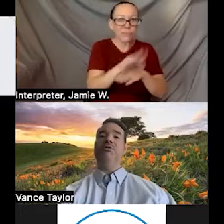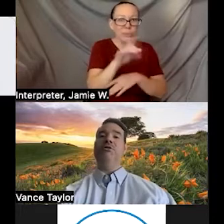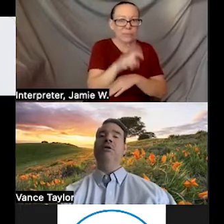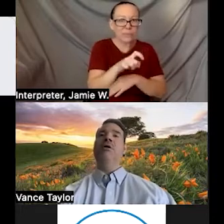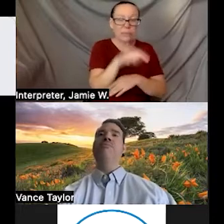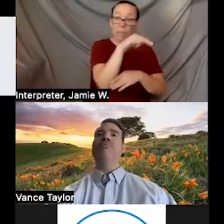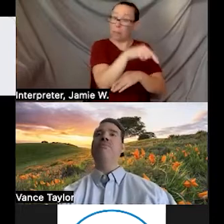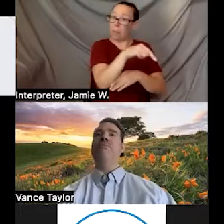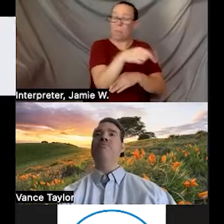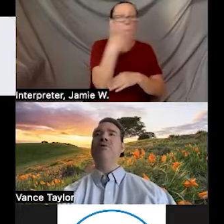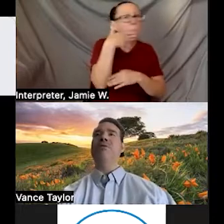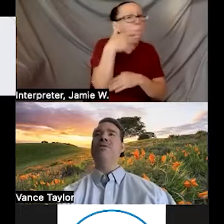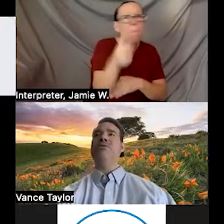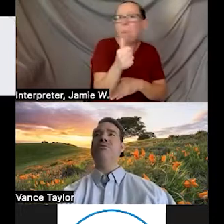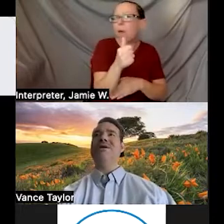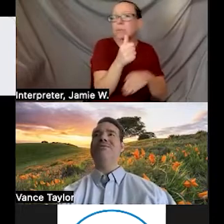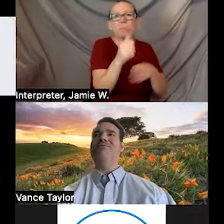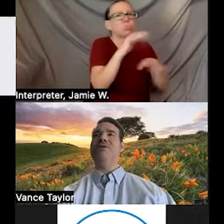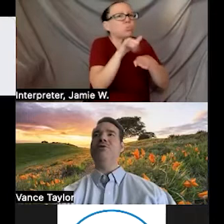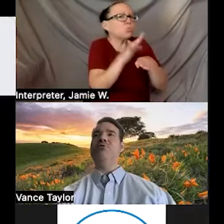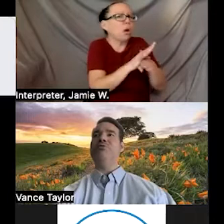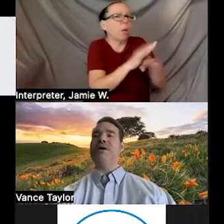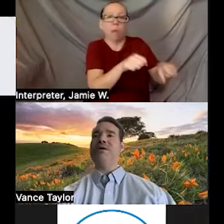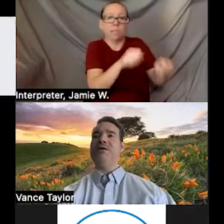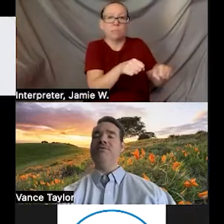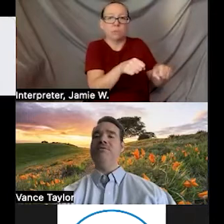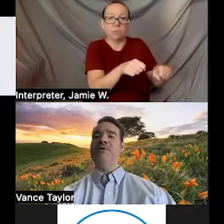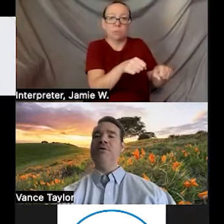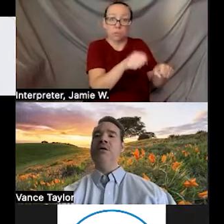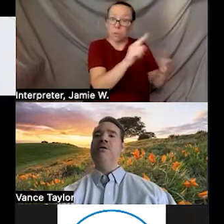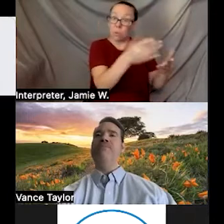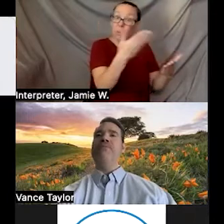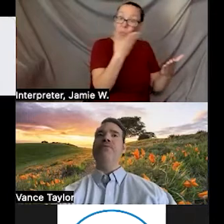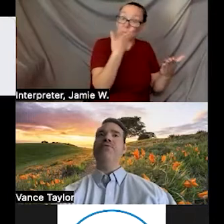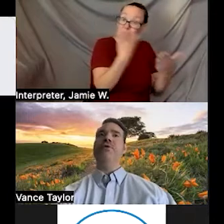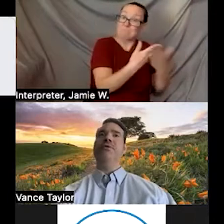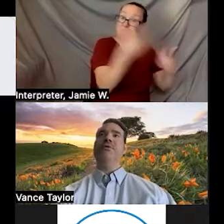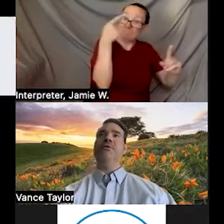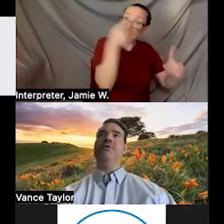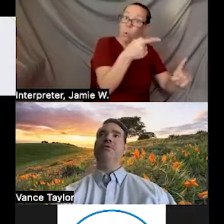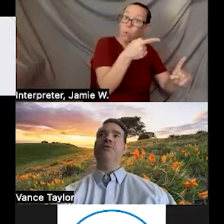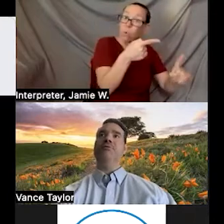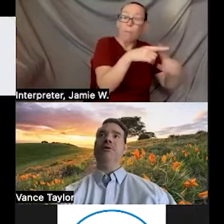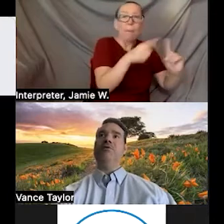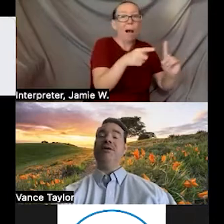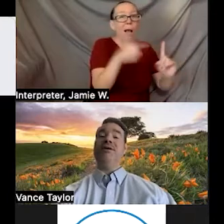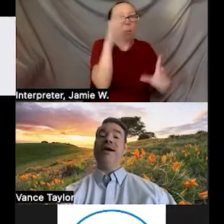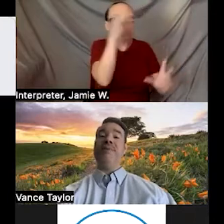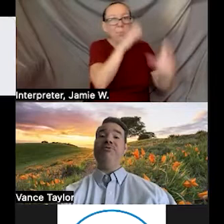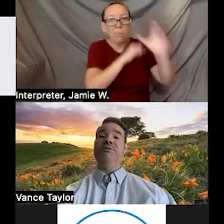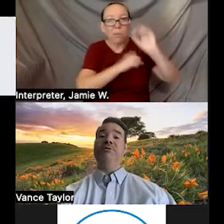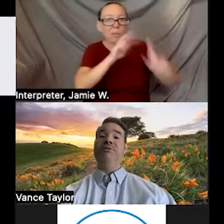well-intentioned, but who lacked a fundamental perspective that ultimately